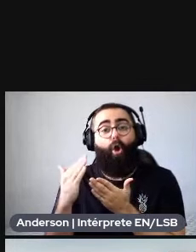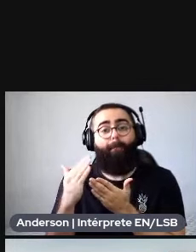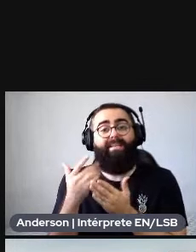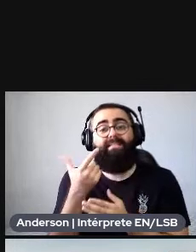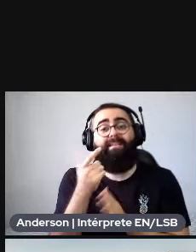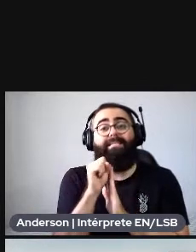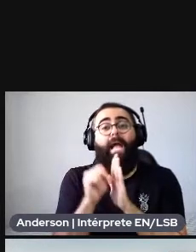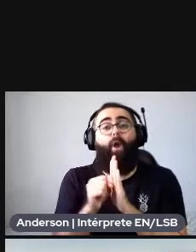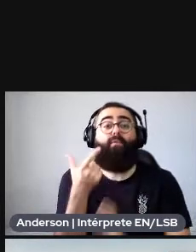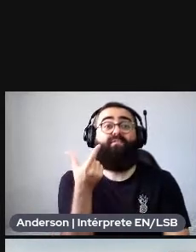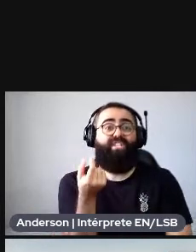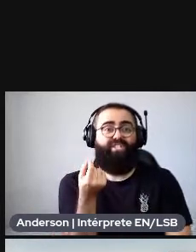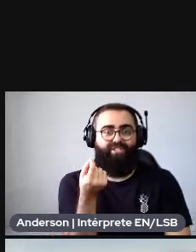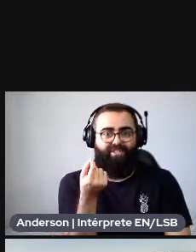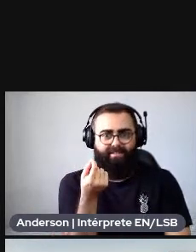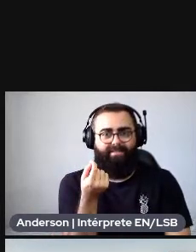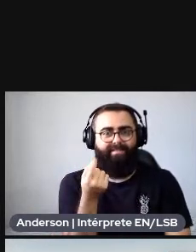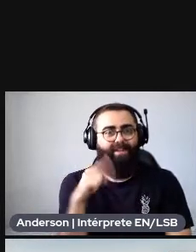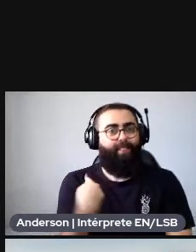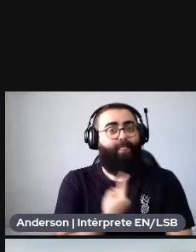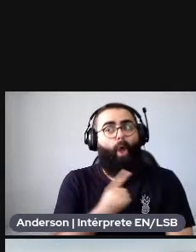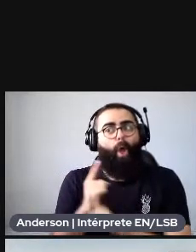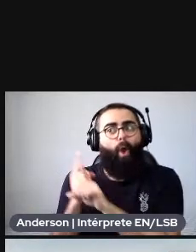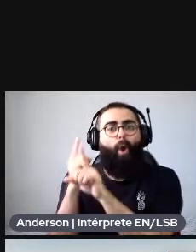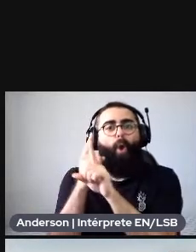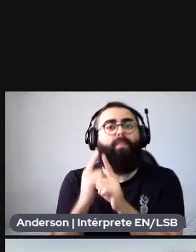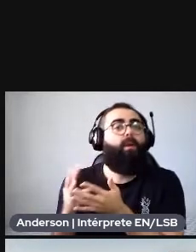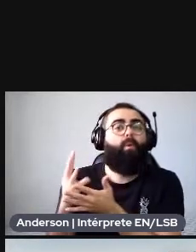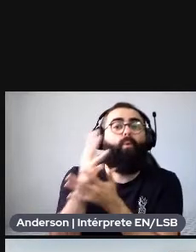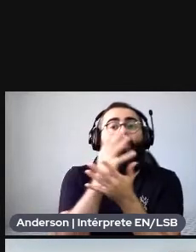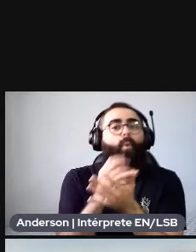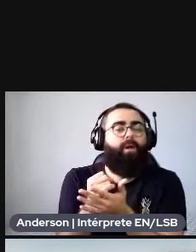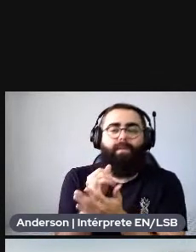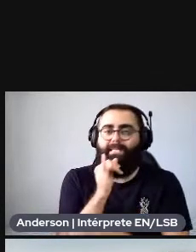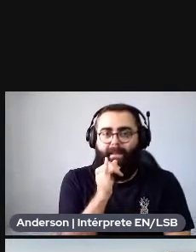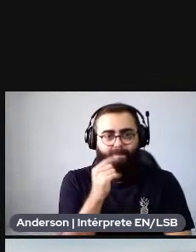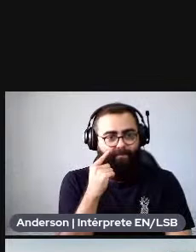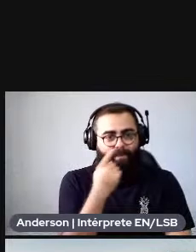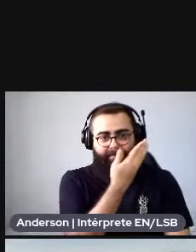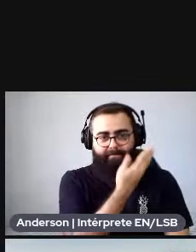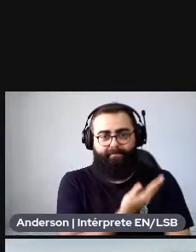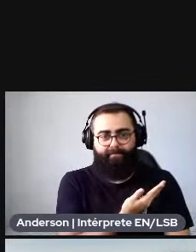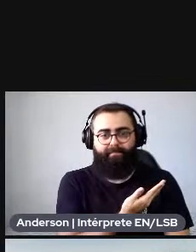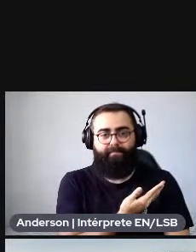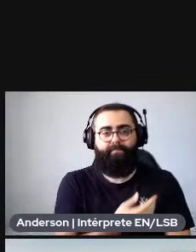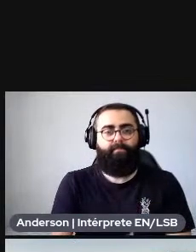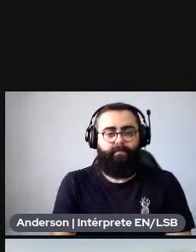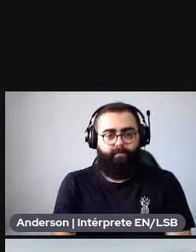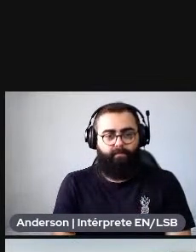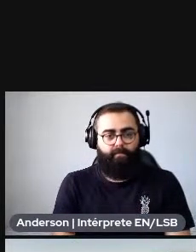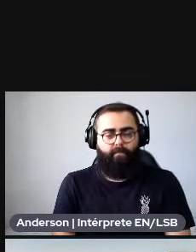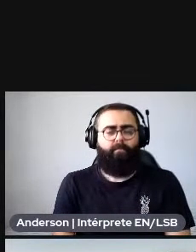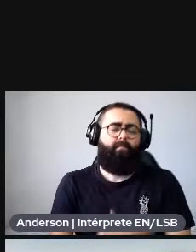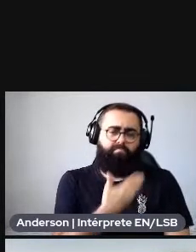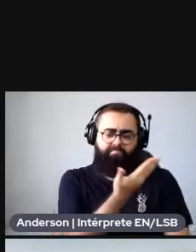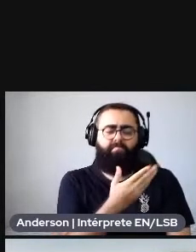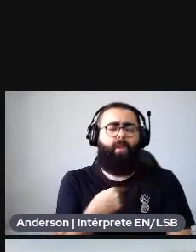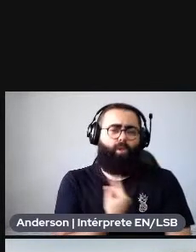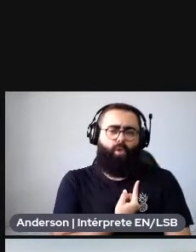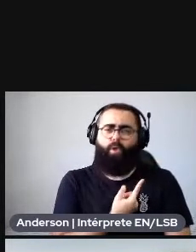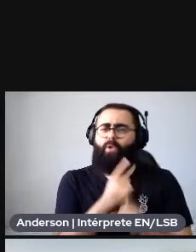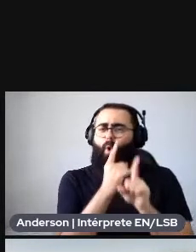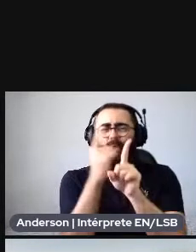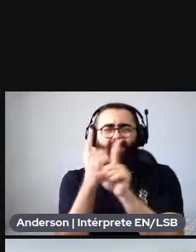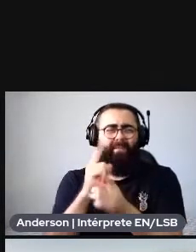tokens. Now, this overview also shows that the frequencies between the different microconstructions, they vary a lot,